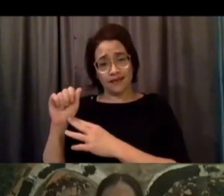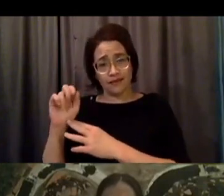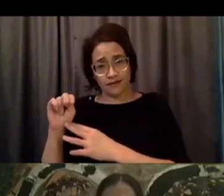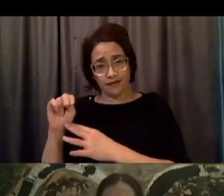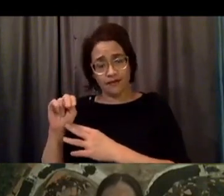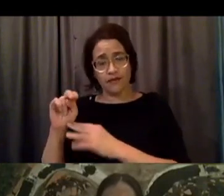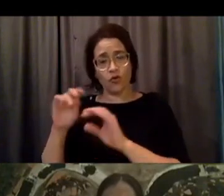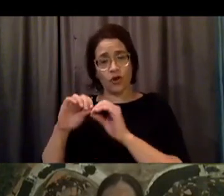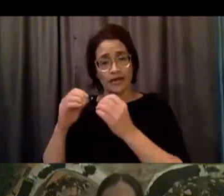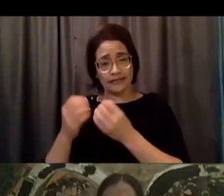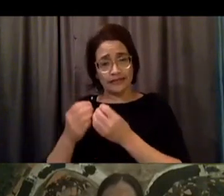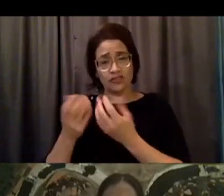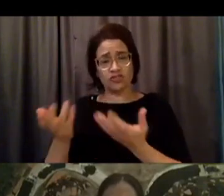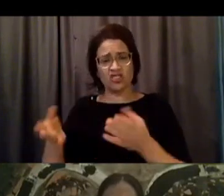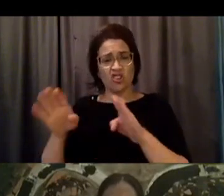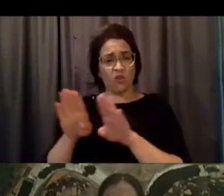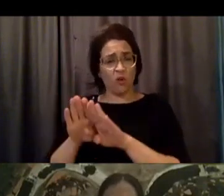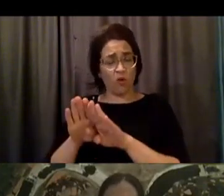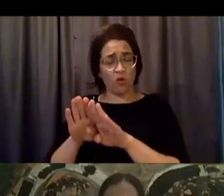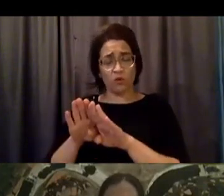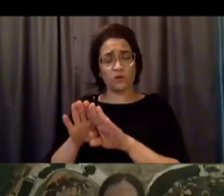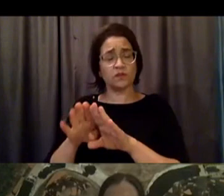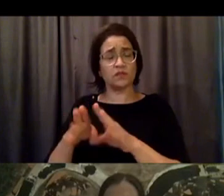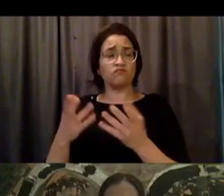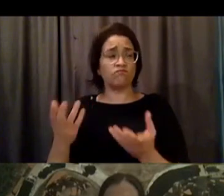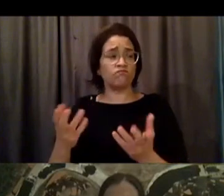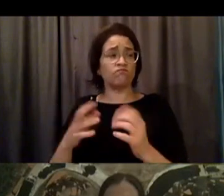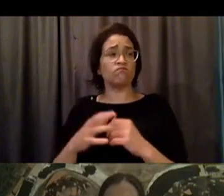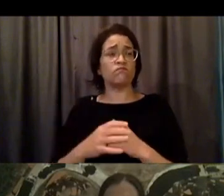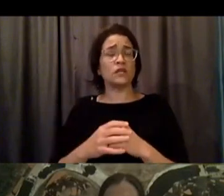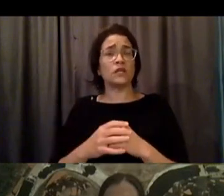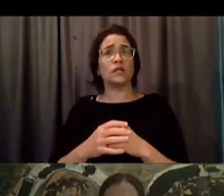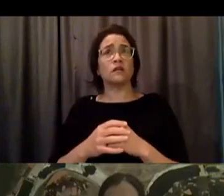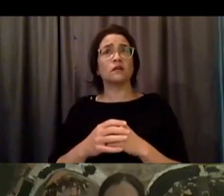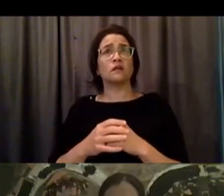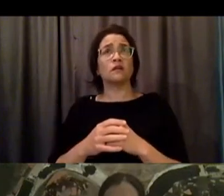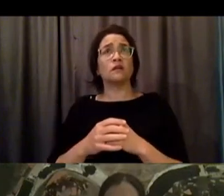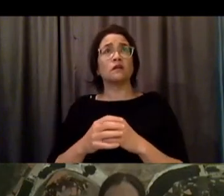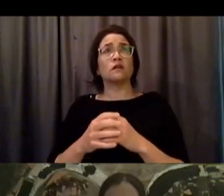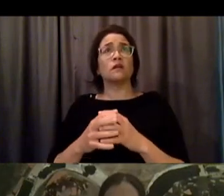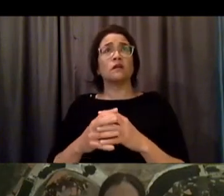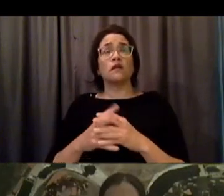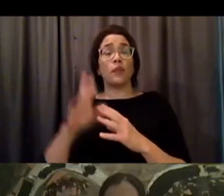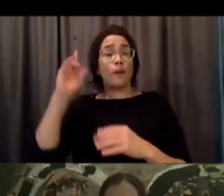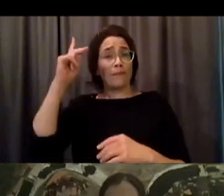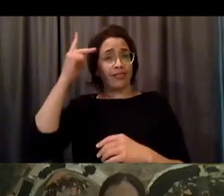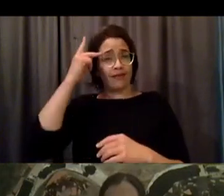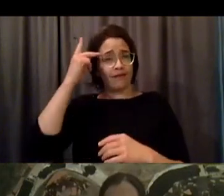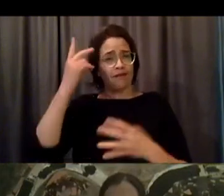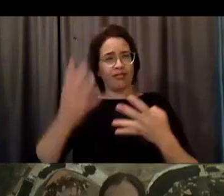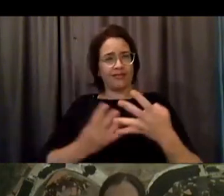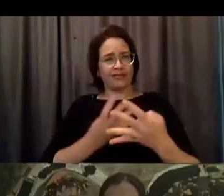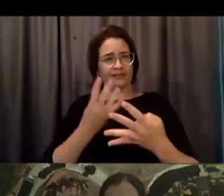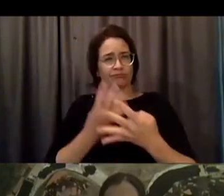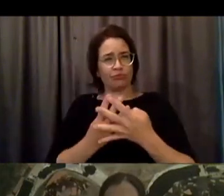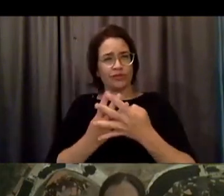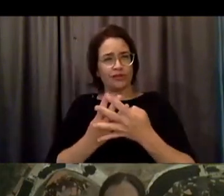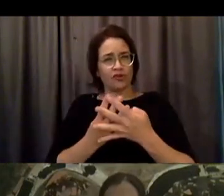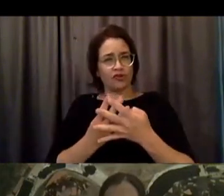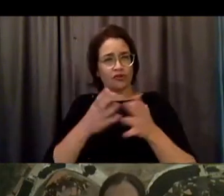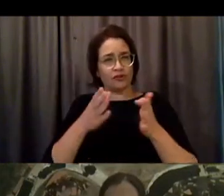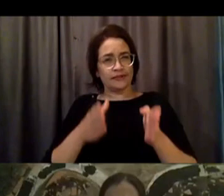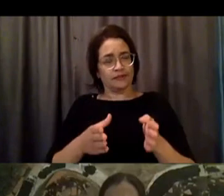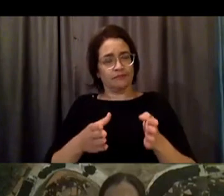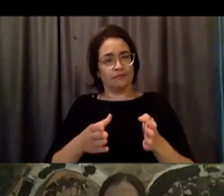And, uh, uh, there are political, um, prisoners, um, in Russia, Crimean Tatars